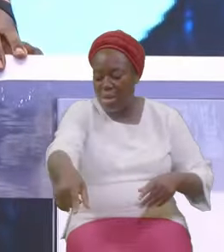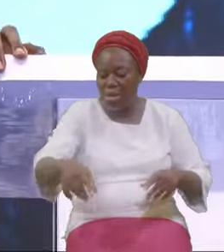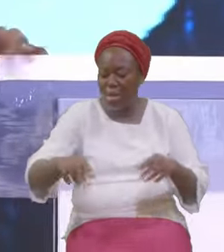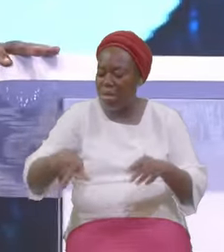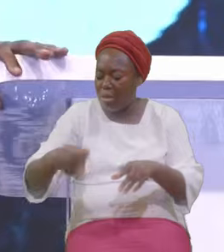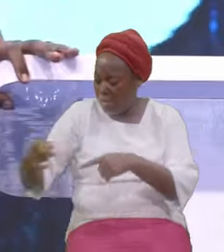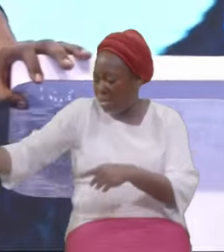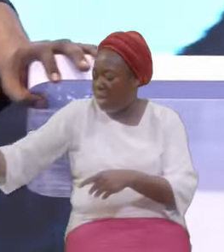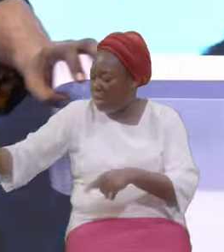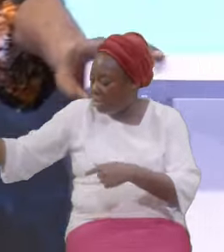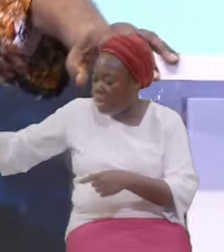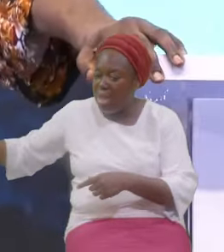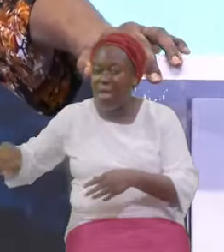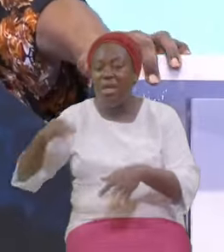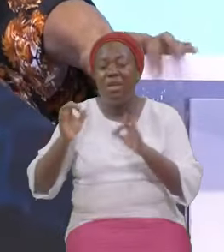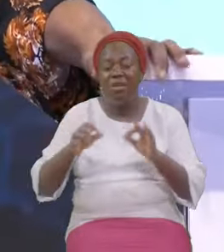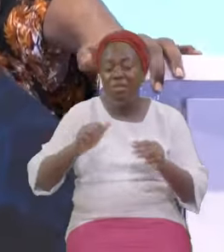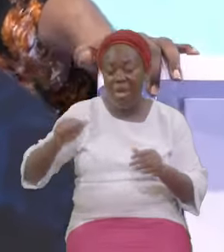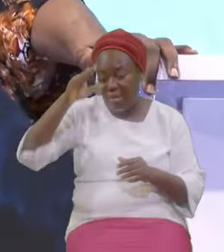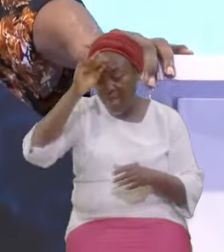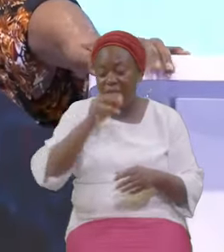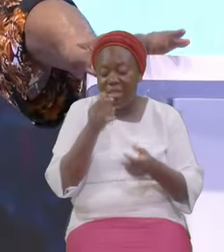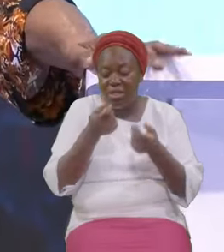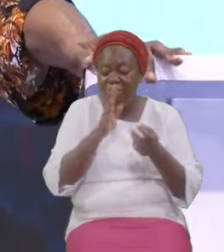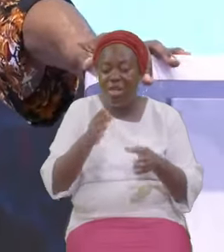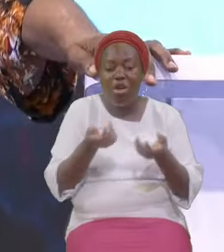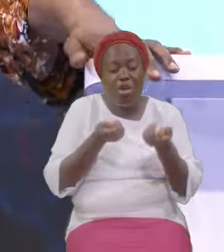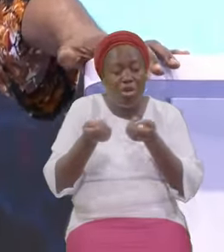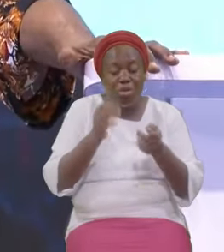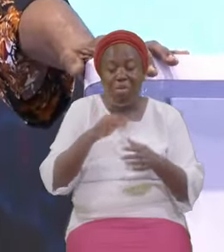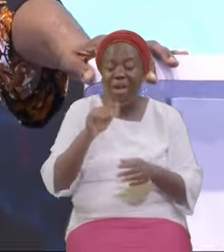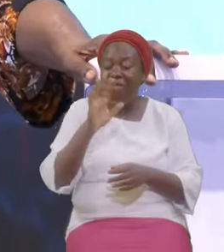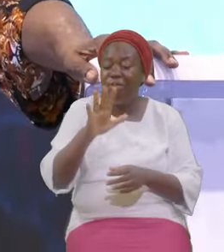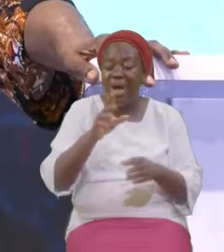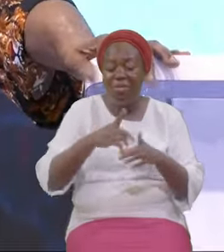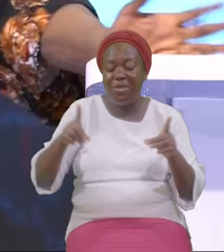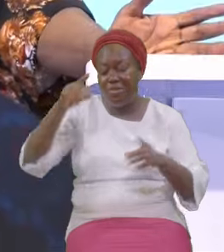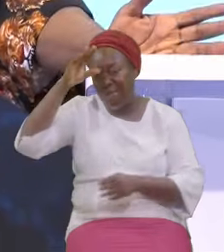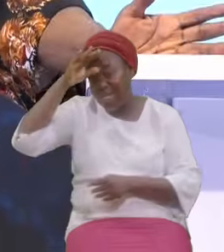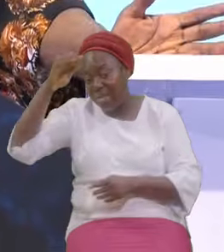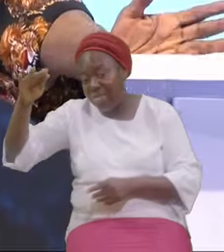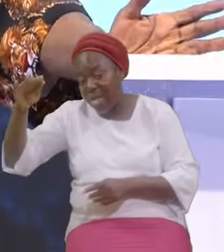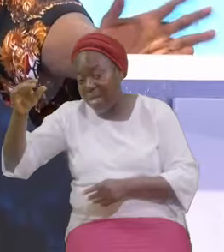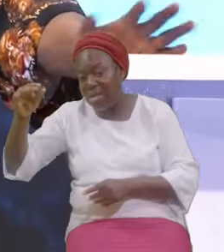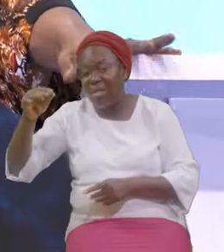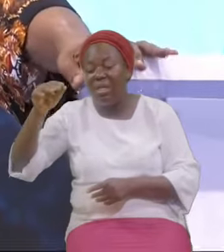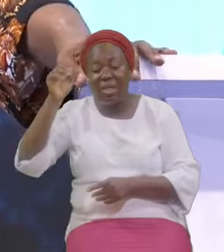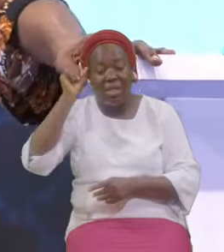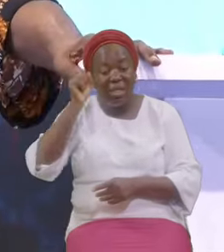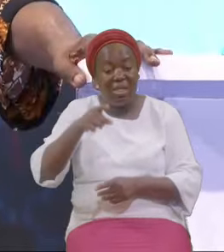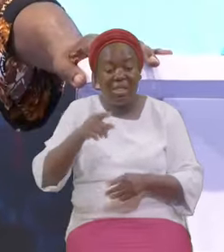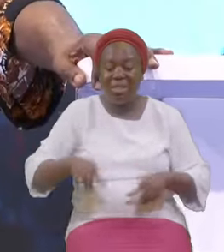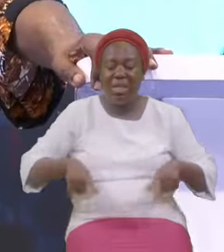a man is being controlled by five different men, his life will not be